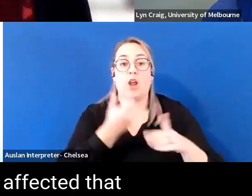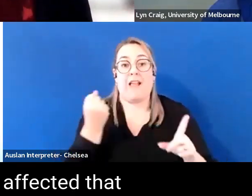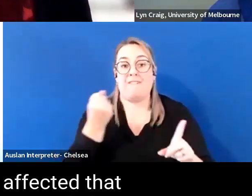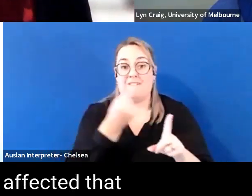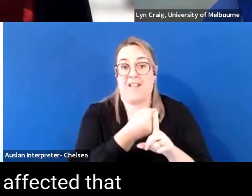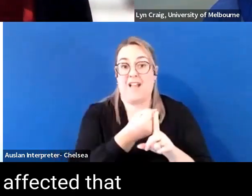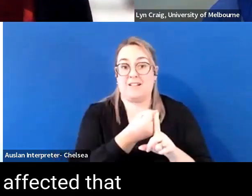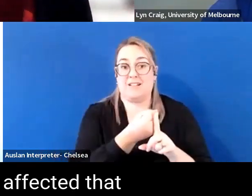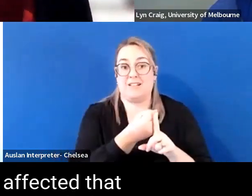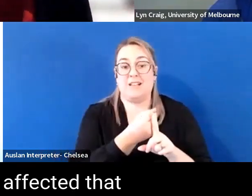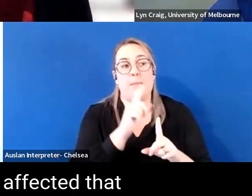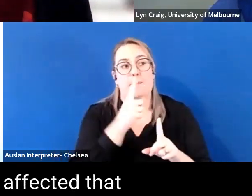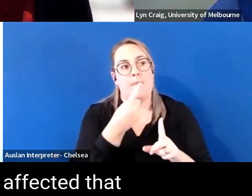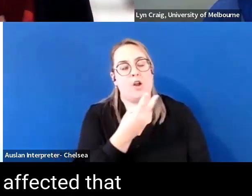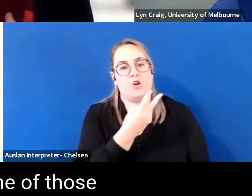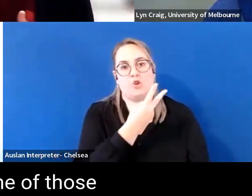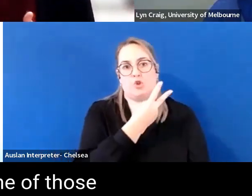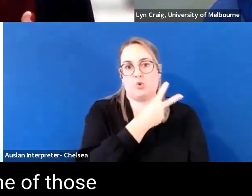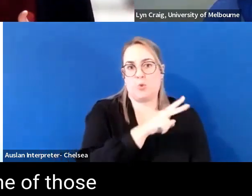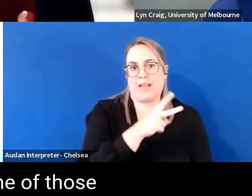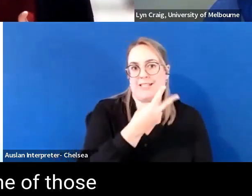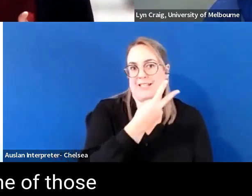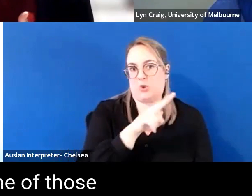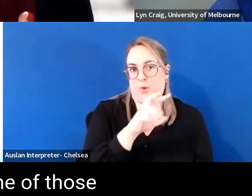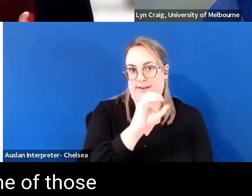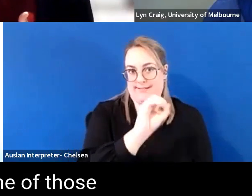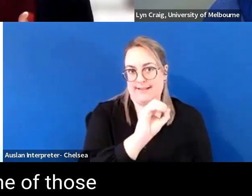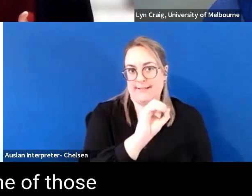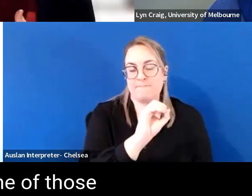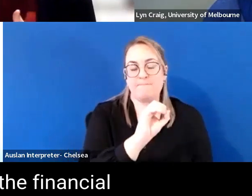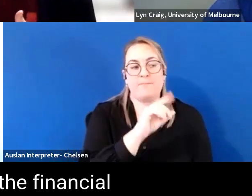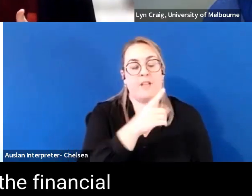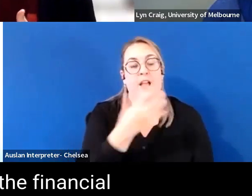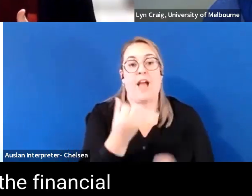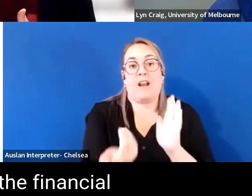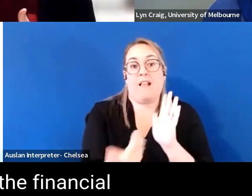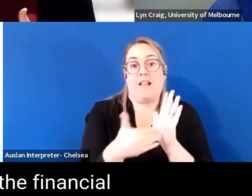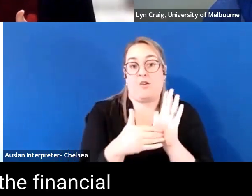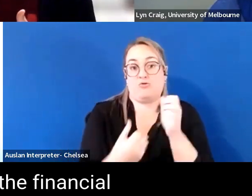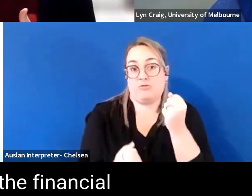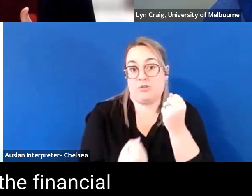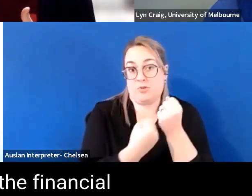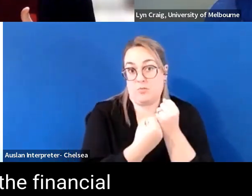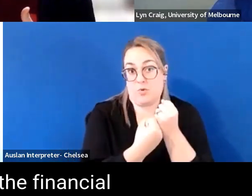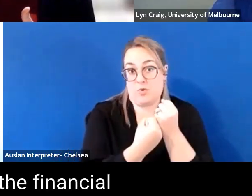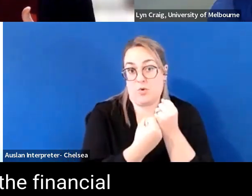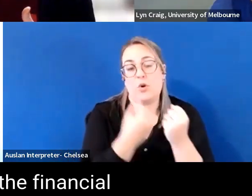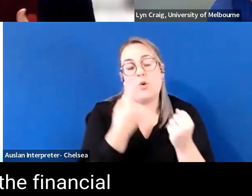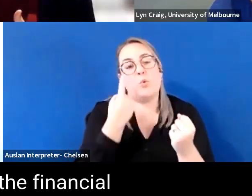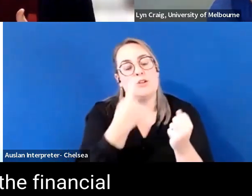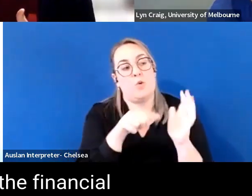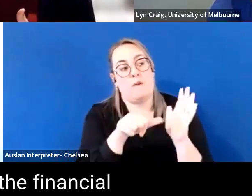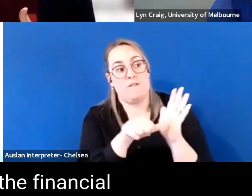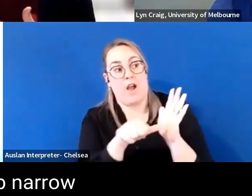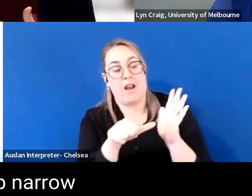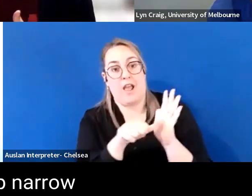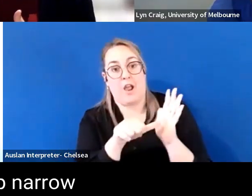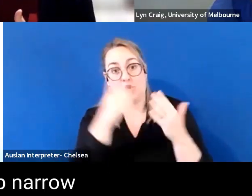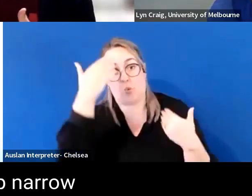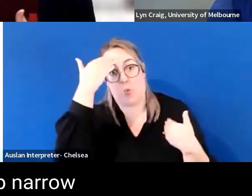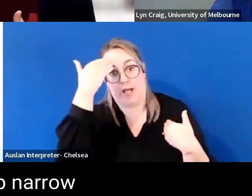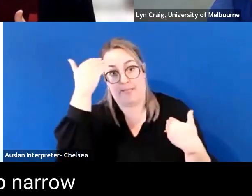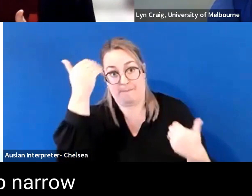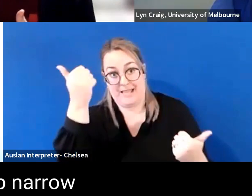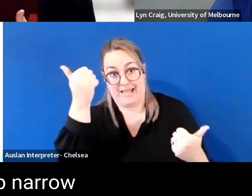that second half of 2020, when some of those extra supports were in place, we did see the financial wellbeing between men and women, that